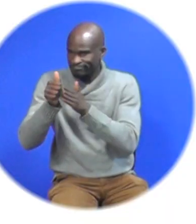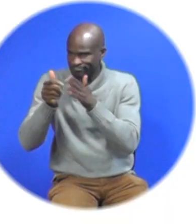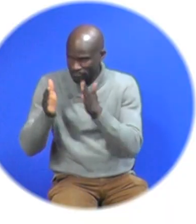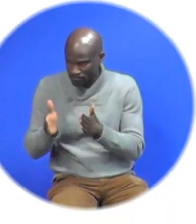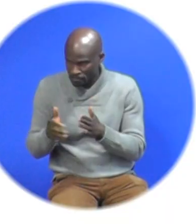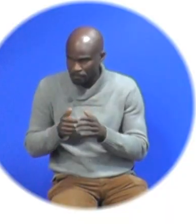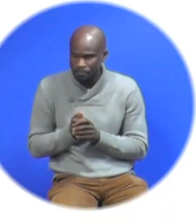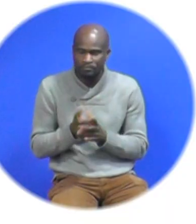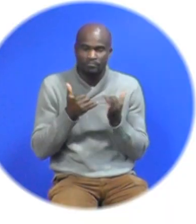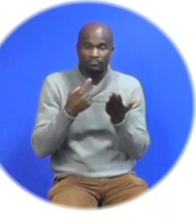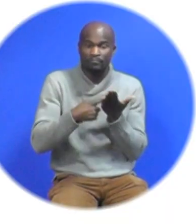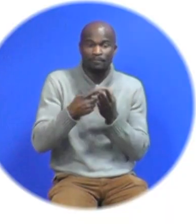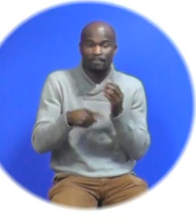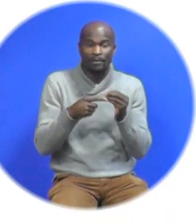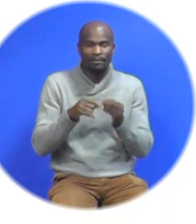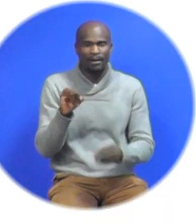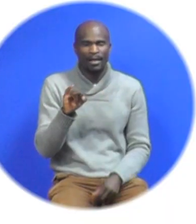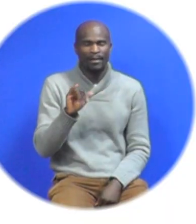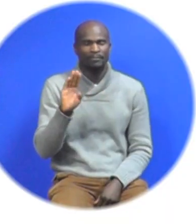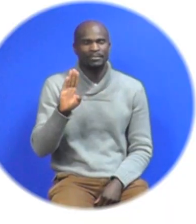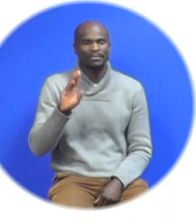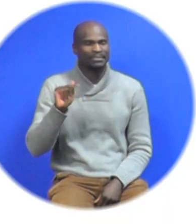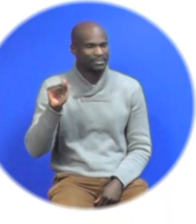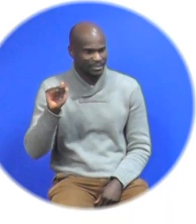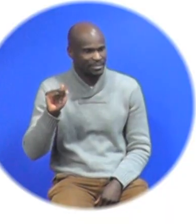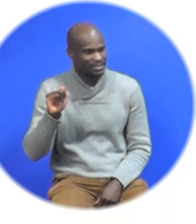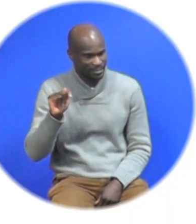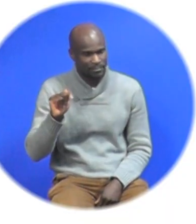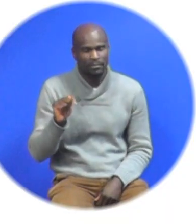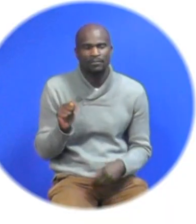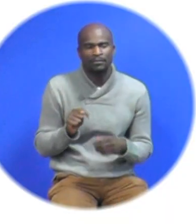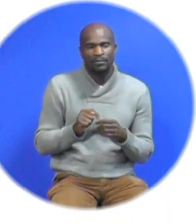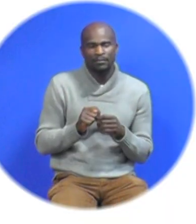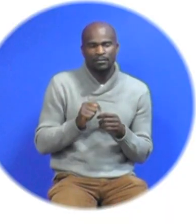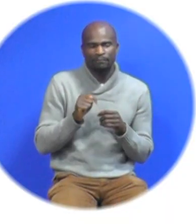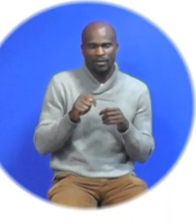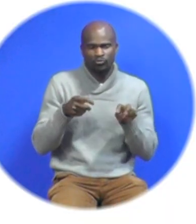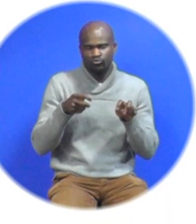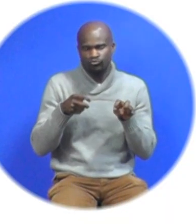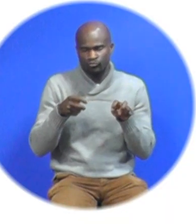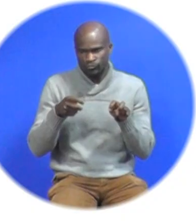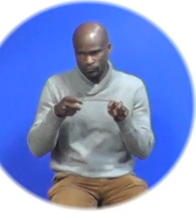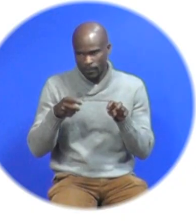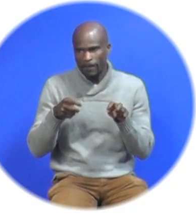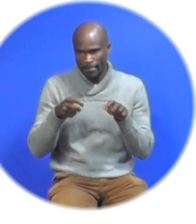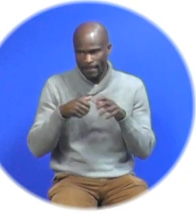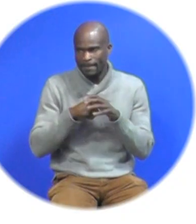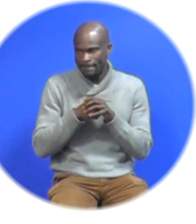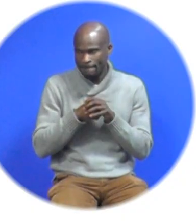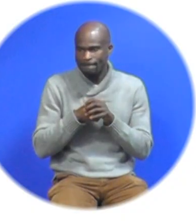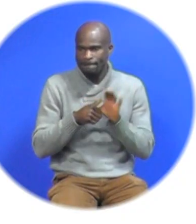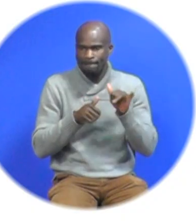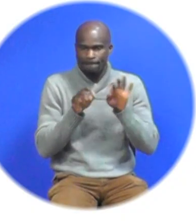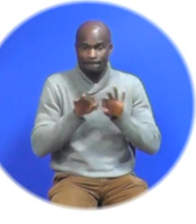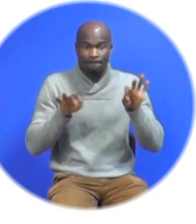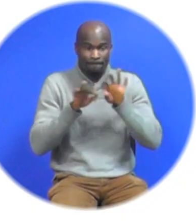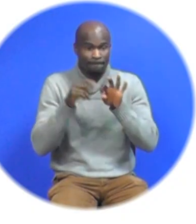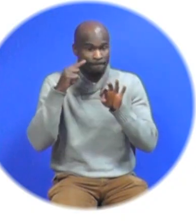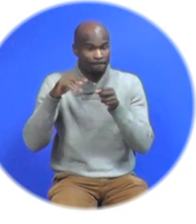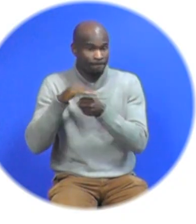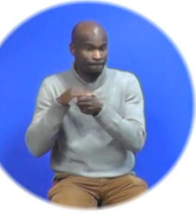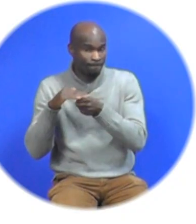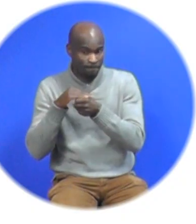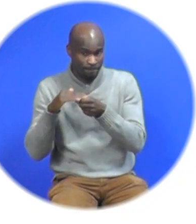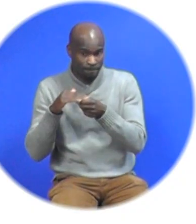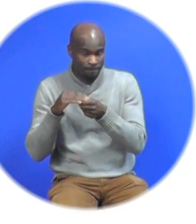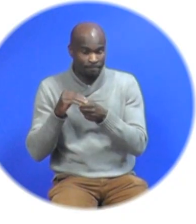transfers, or IBTs as they're called today. This is a really, as you mentioned, Mayor, a very important issue for our area. So I'll talk a little bit about IBTs,